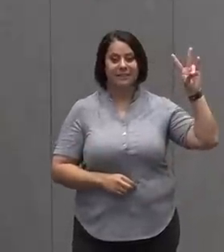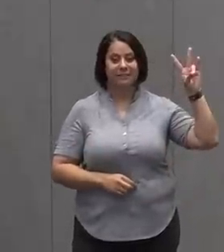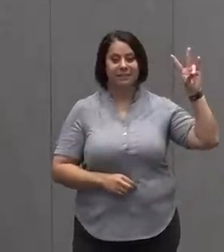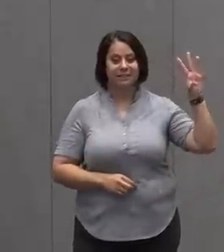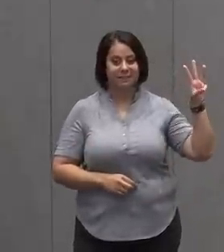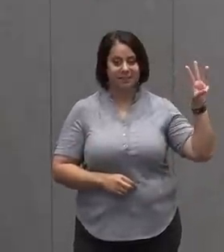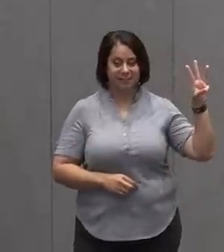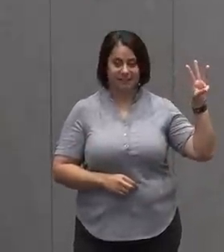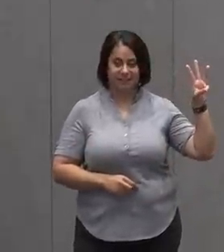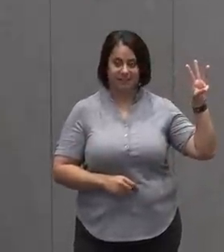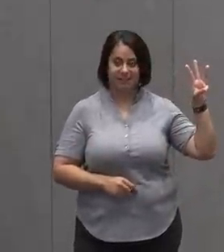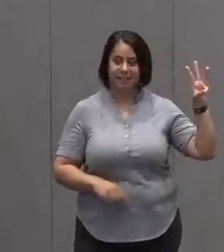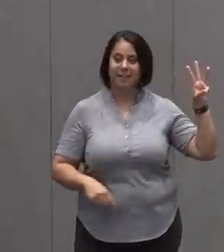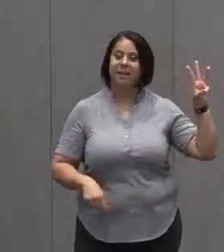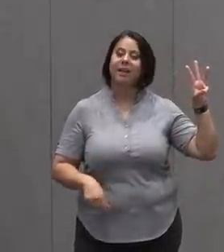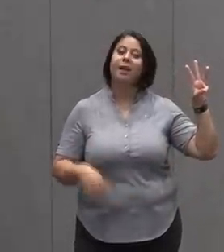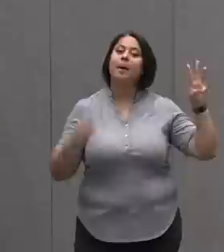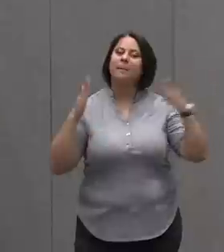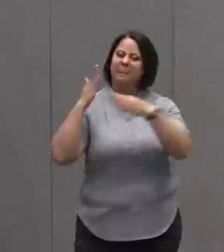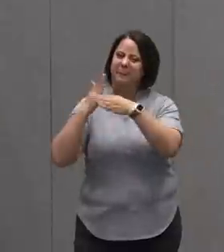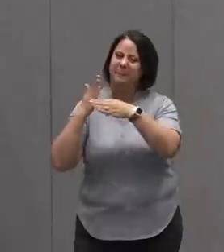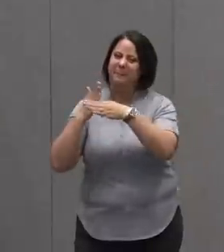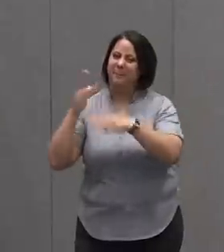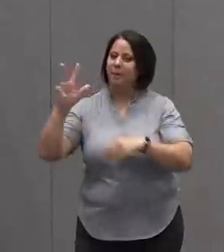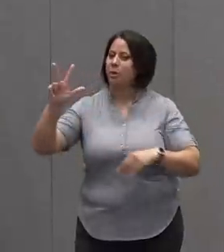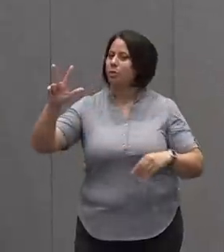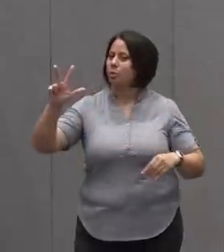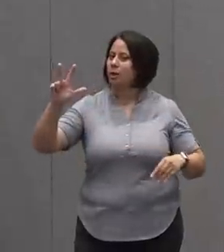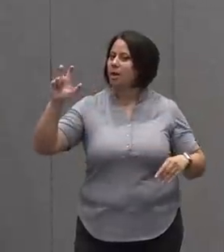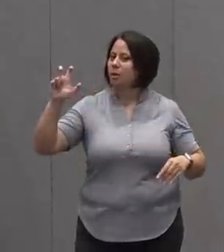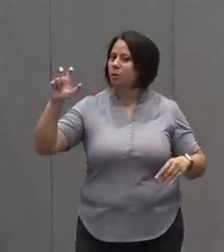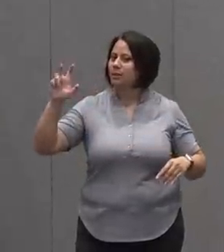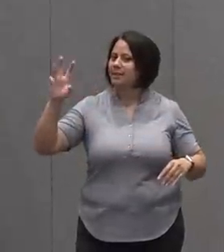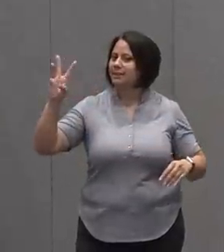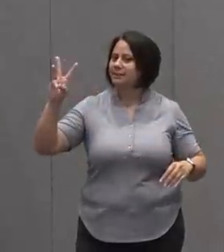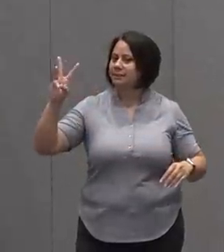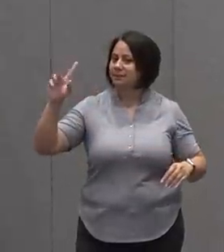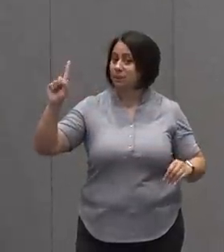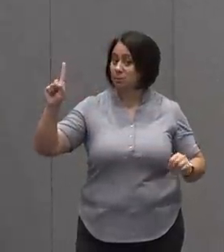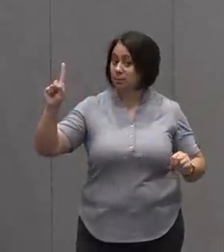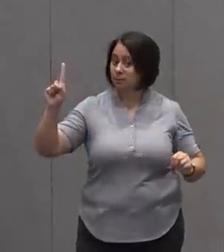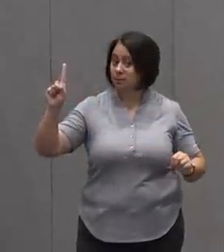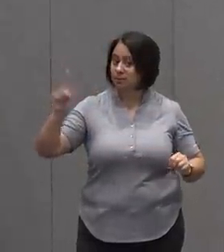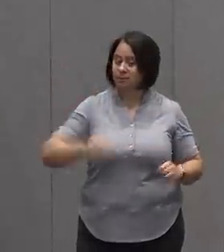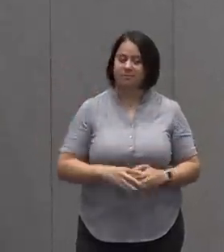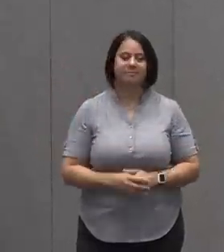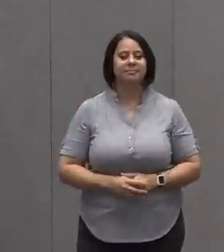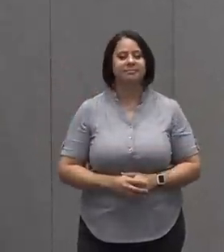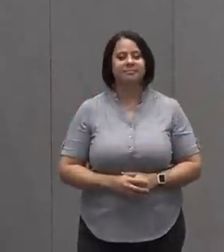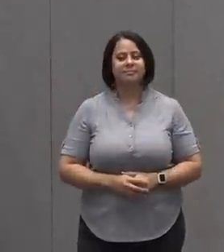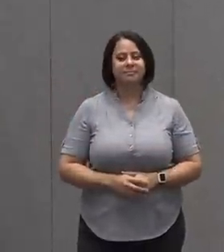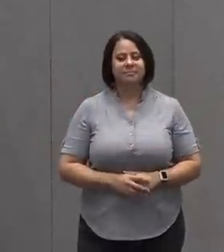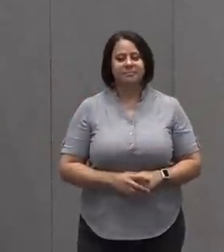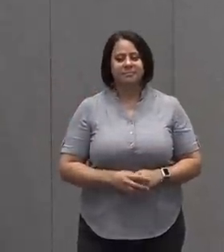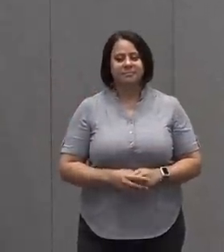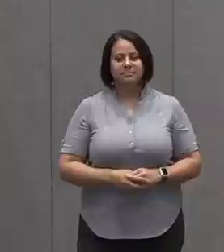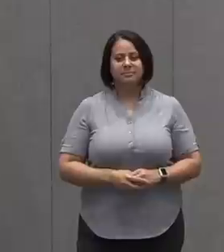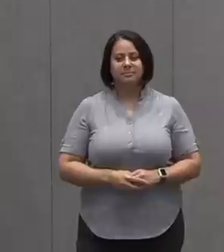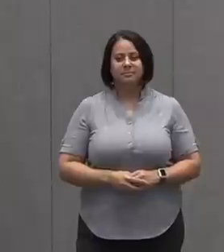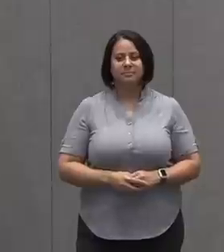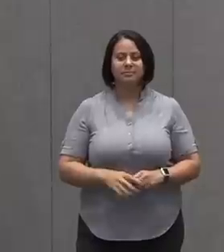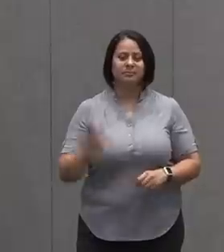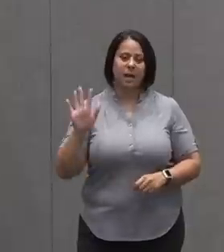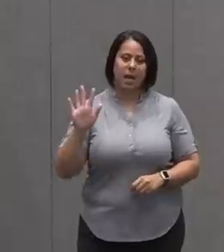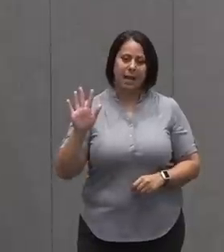876. Let's see. And I went in the middle, 361. All right, you roll. See if it's any better for me this time.